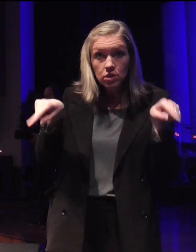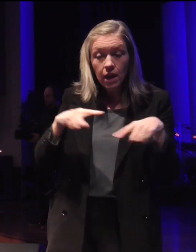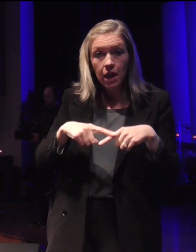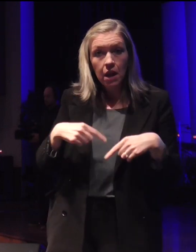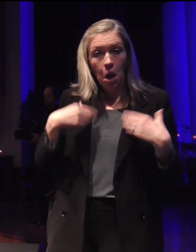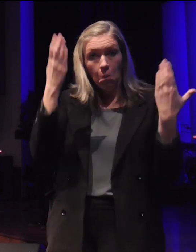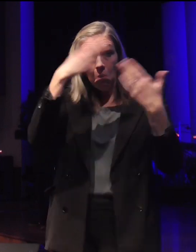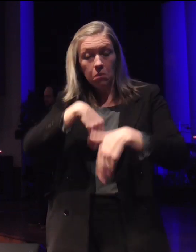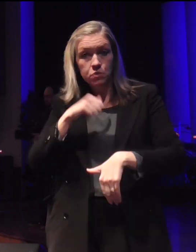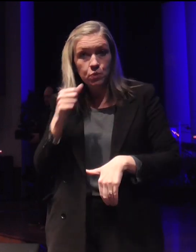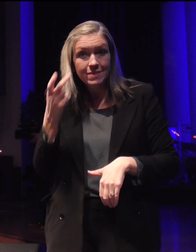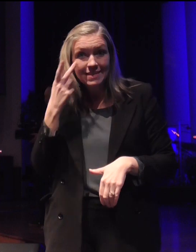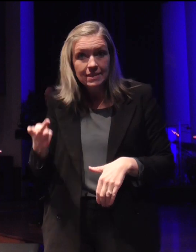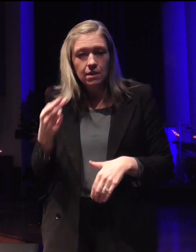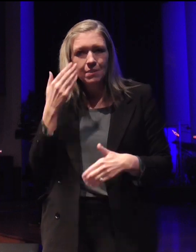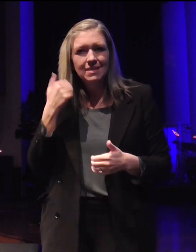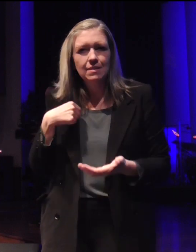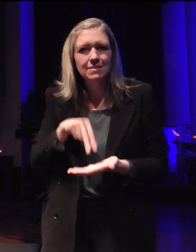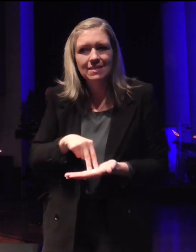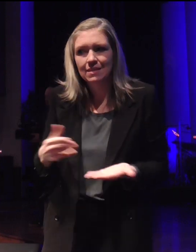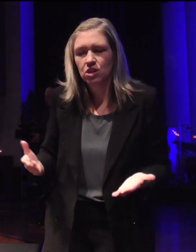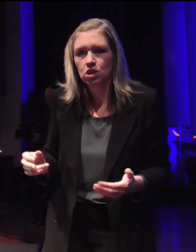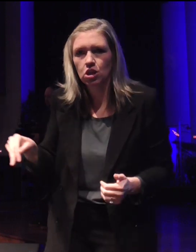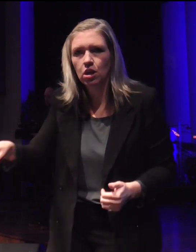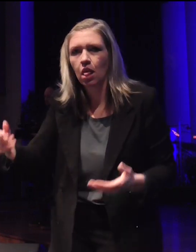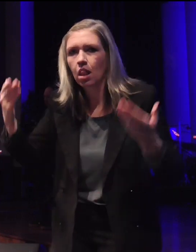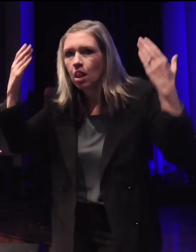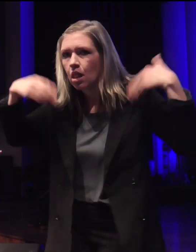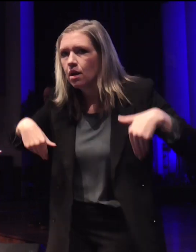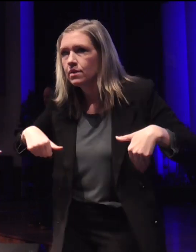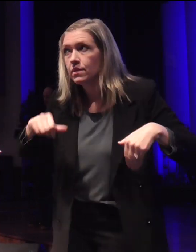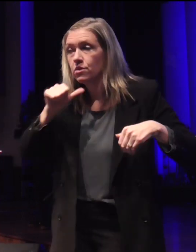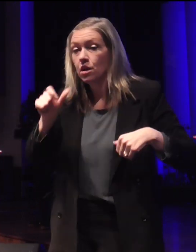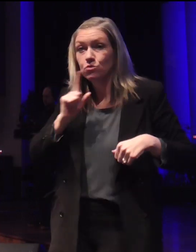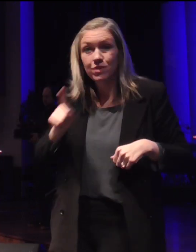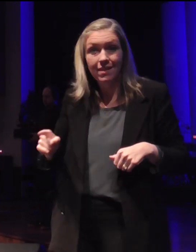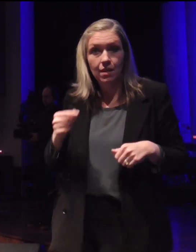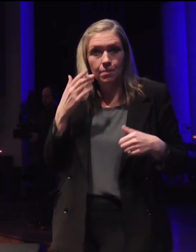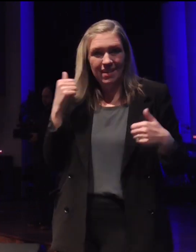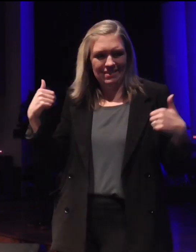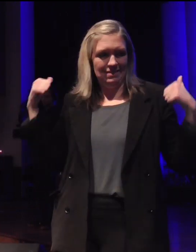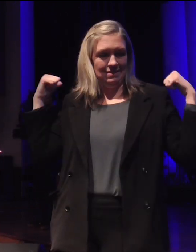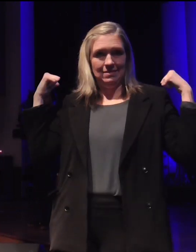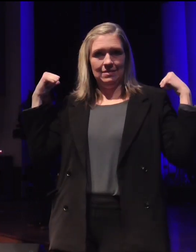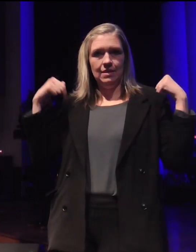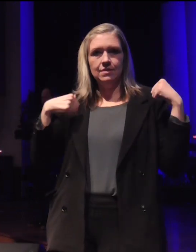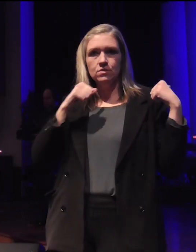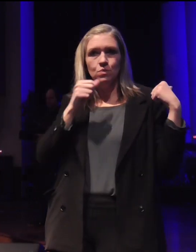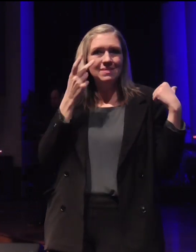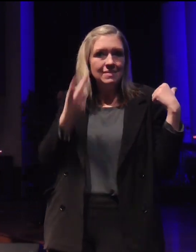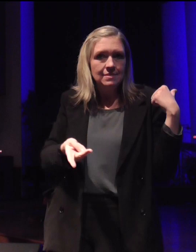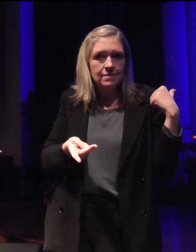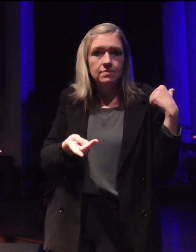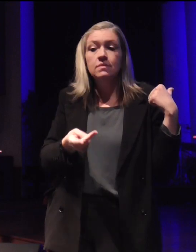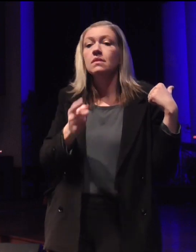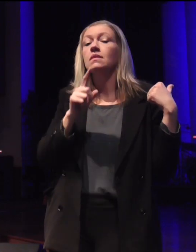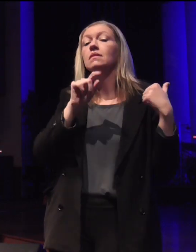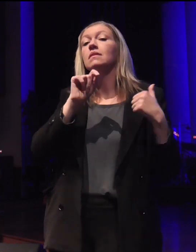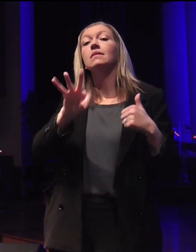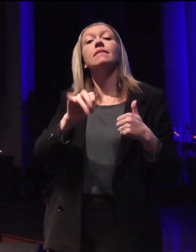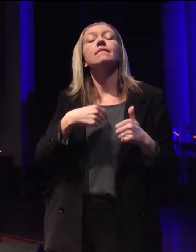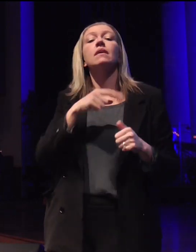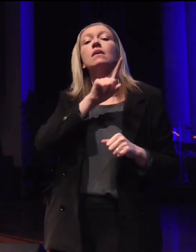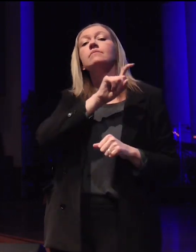I don't see the TV screens. For me, they're not real. They don't exist, right? And if I walk over to this side of the